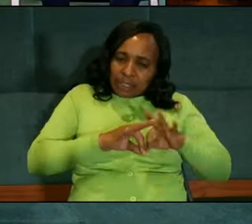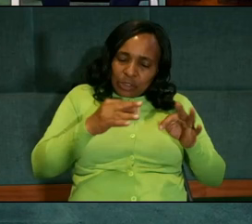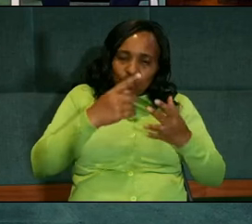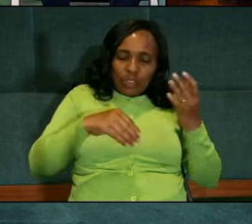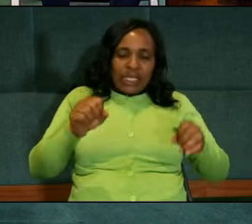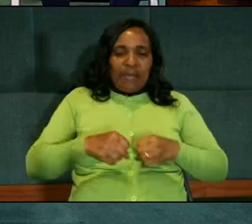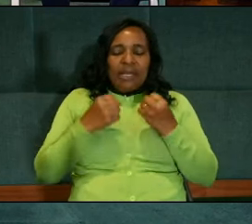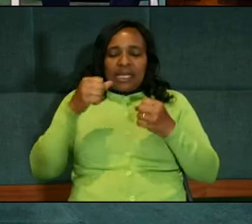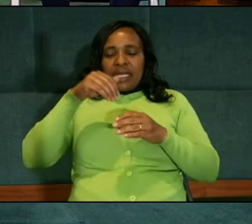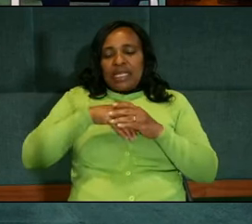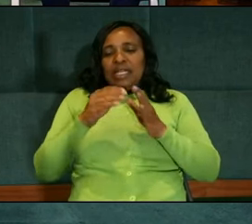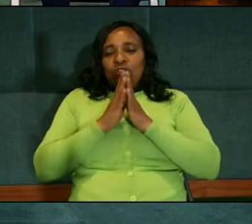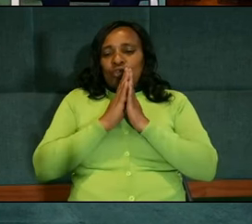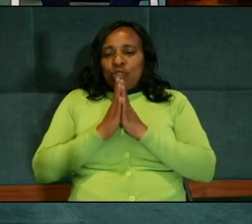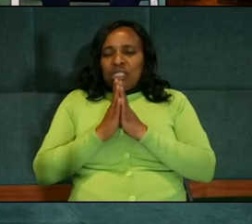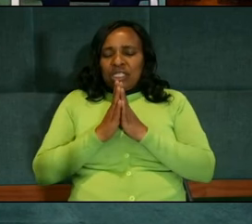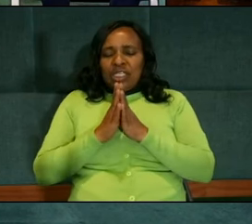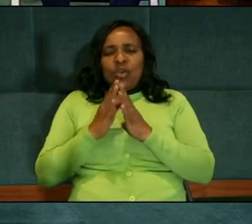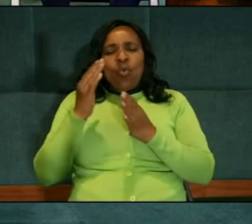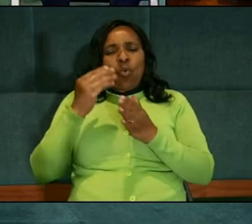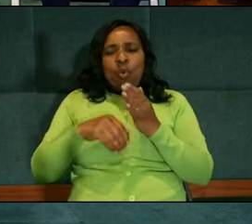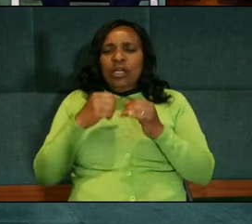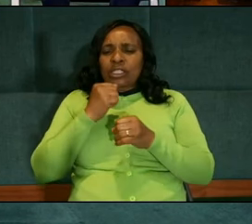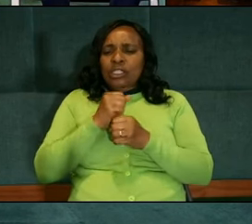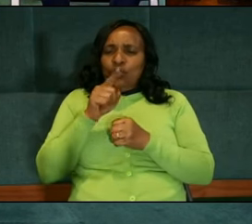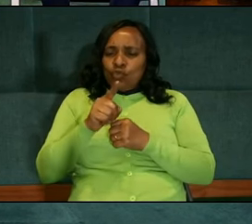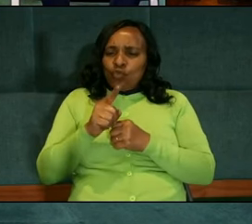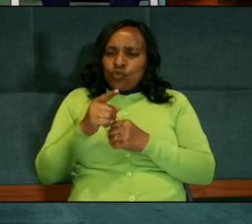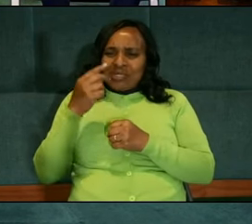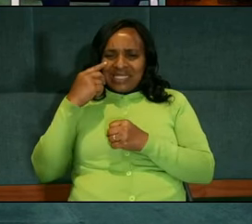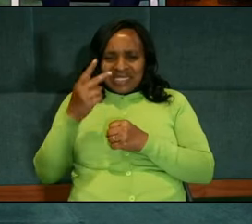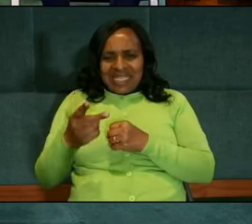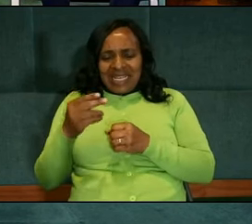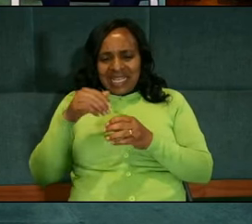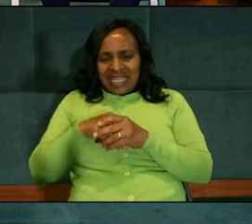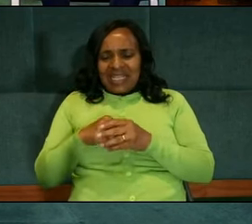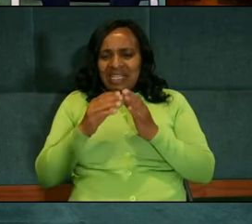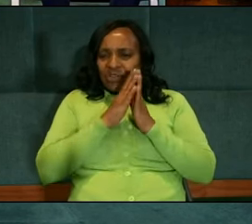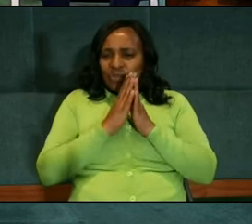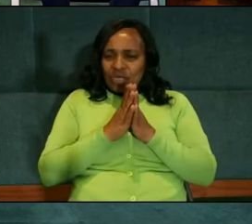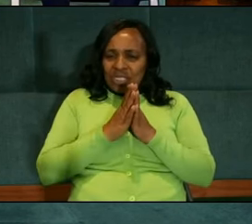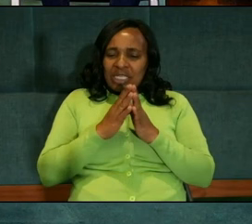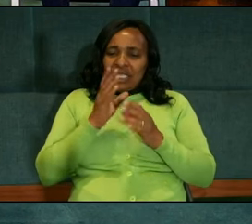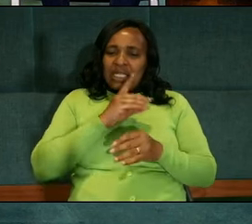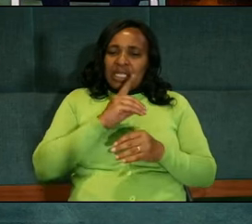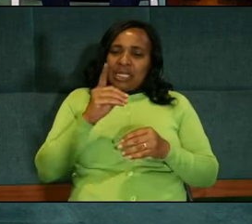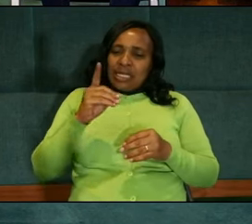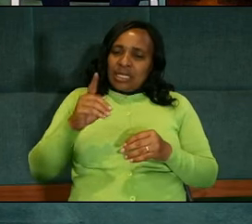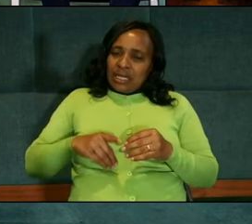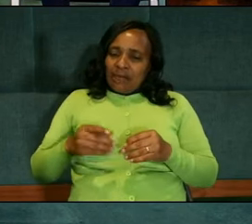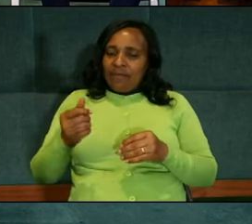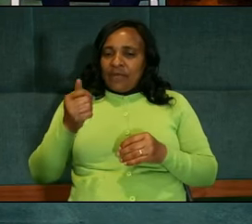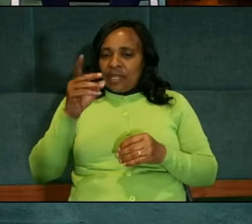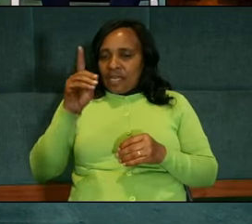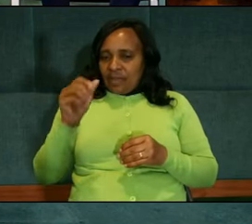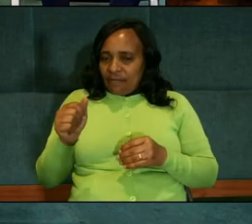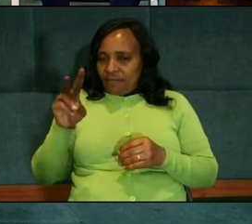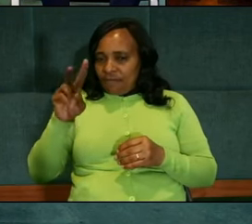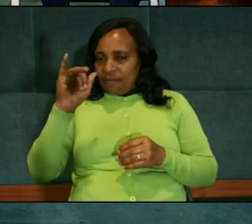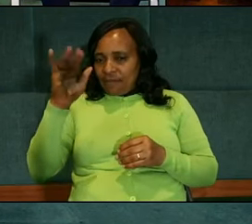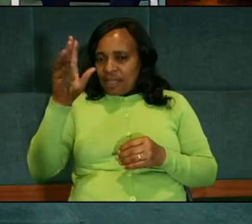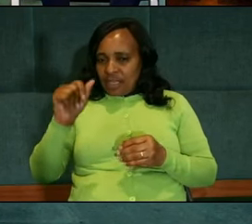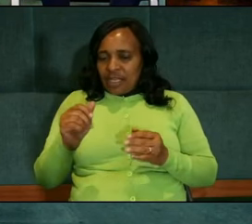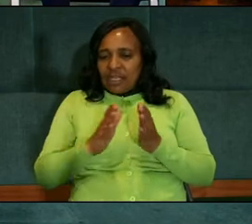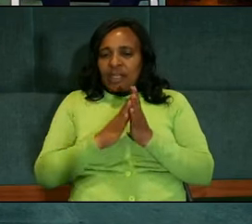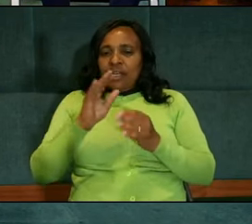story, now, what do you deduce out of this story in regards to David, Jonathan, and Saul? That's